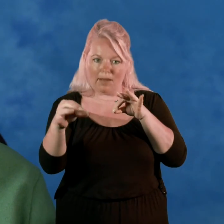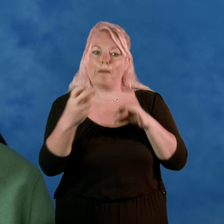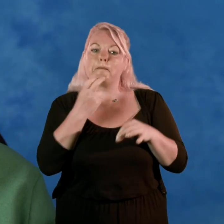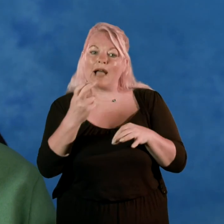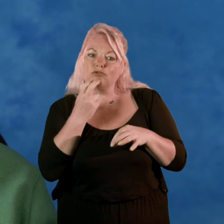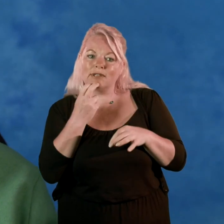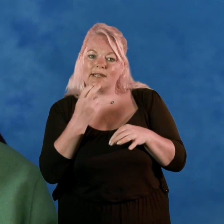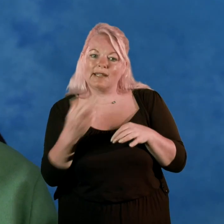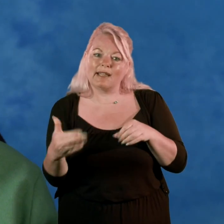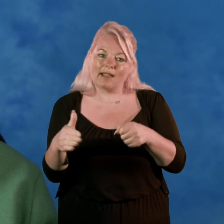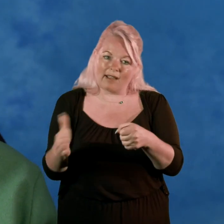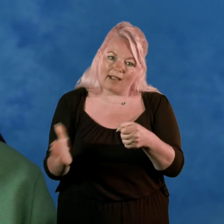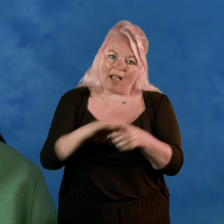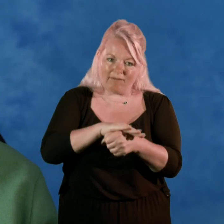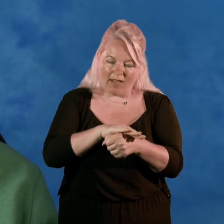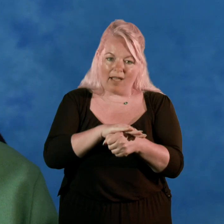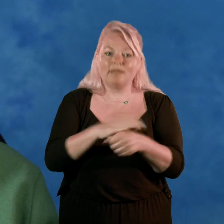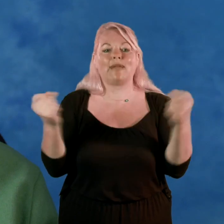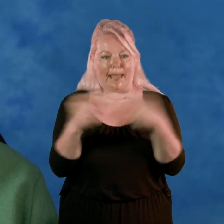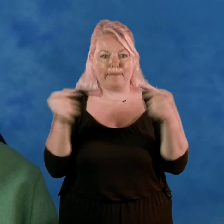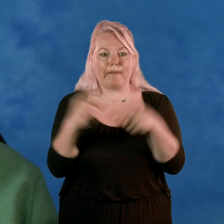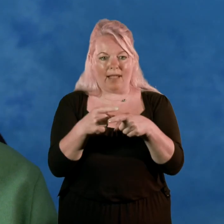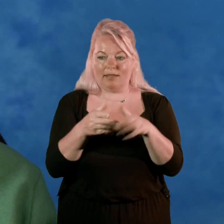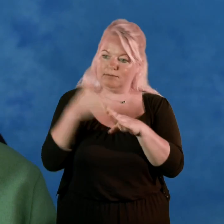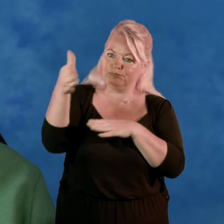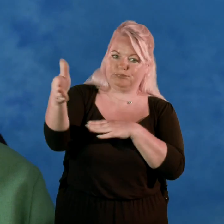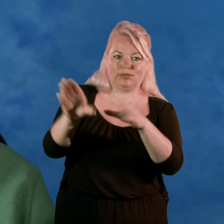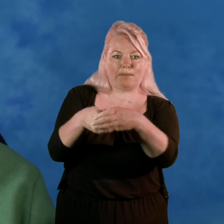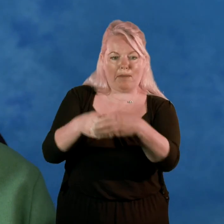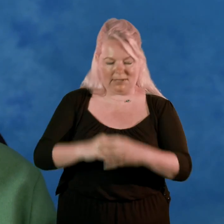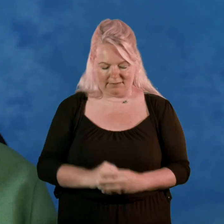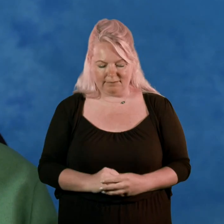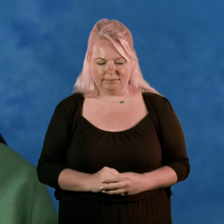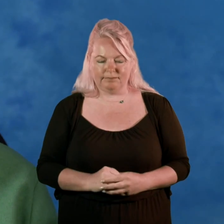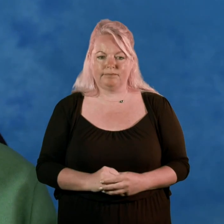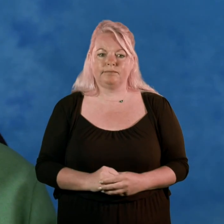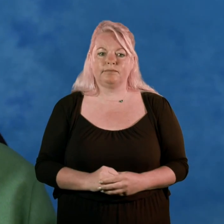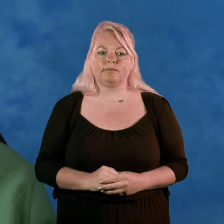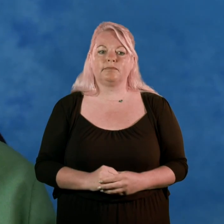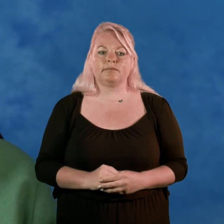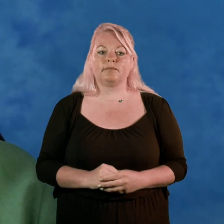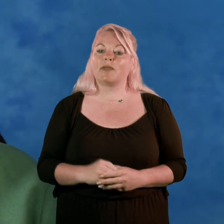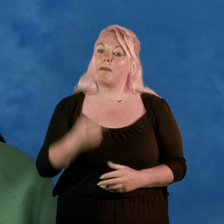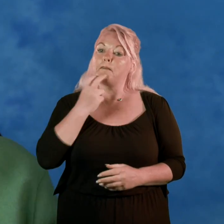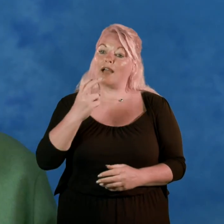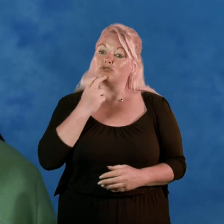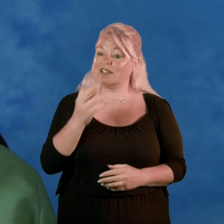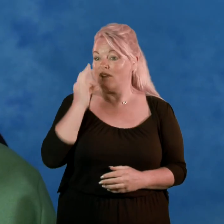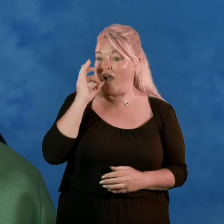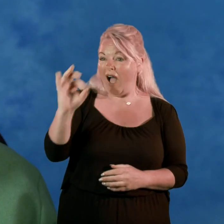battery covers, and I can also ask them for batteries,